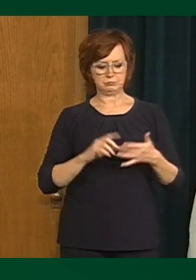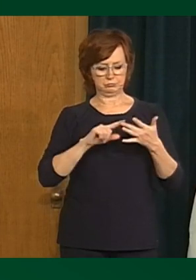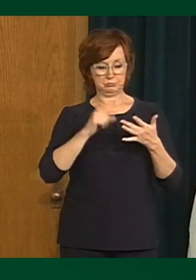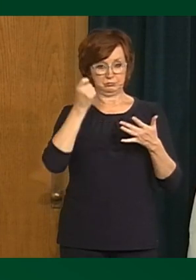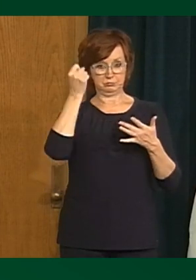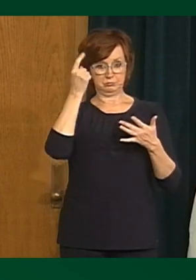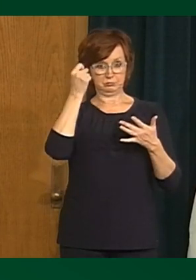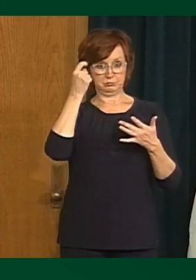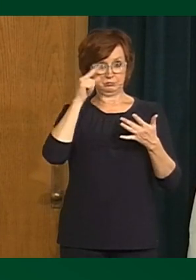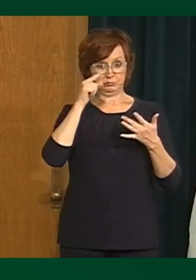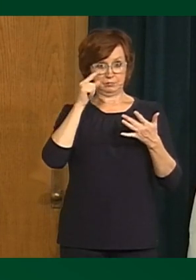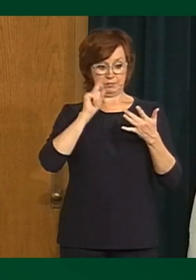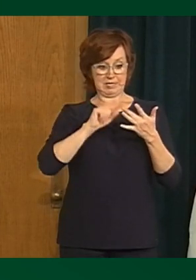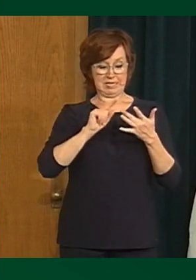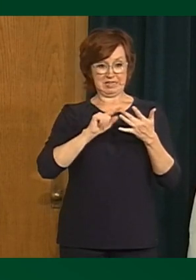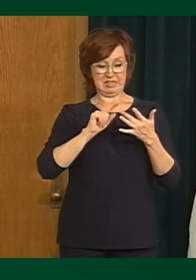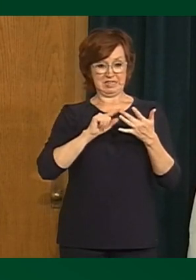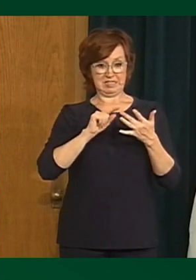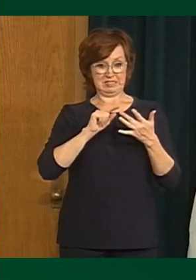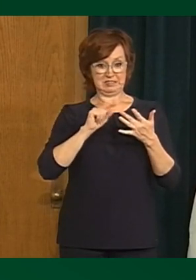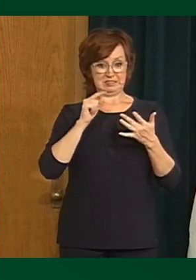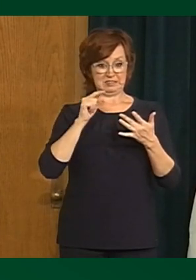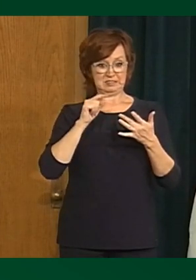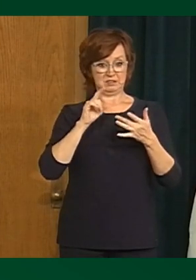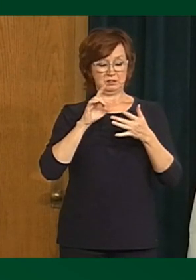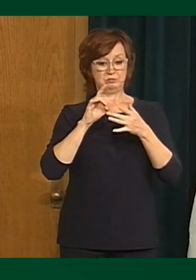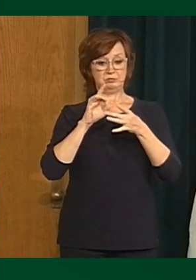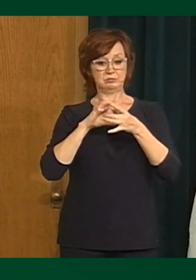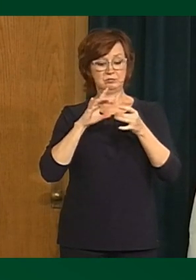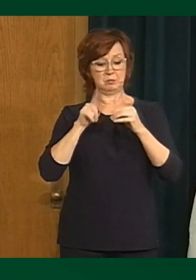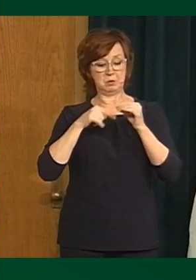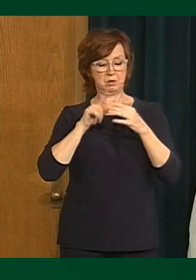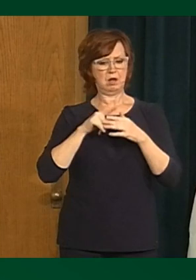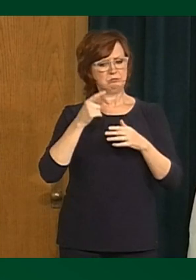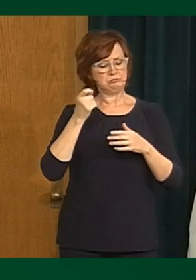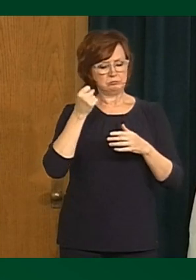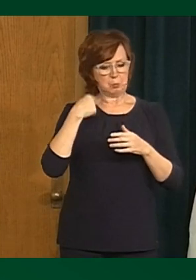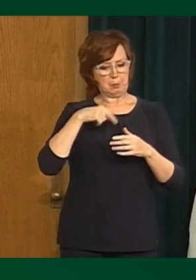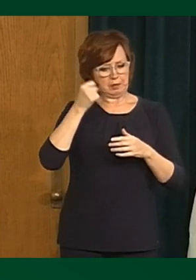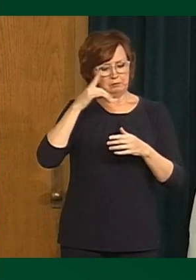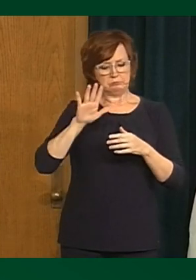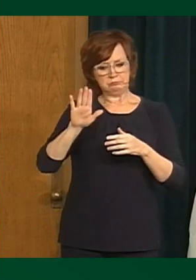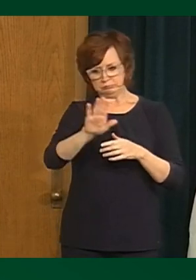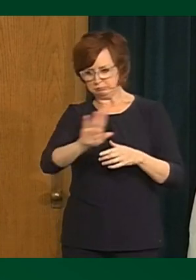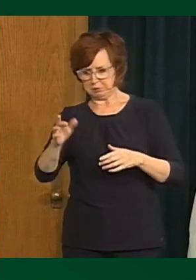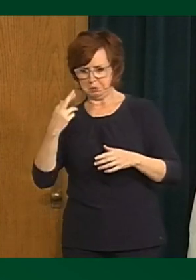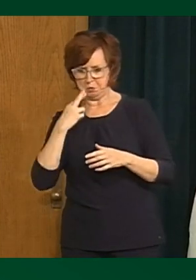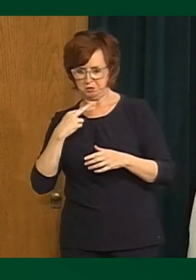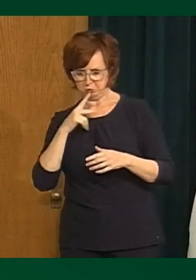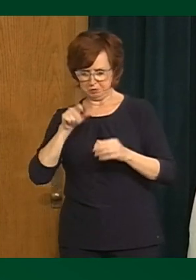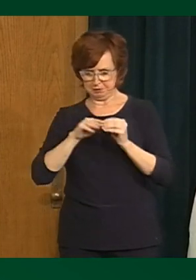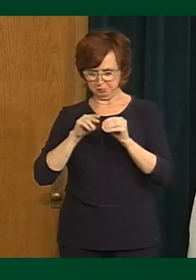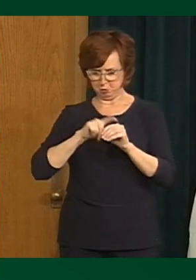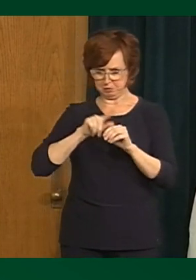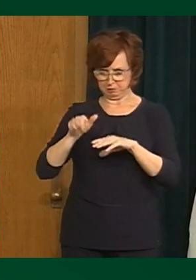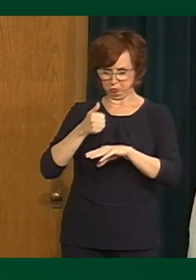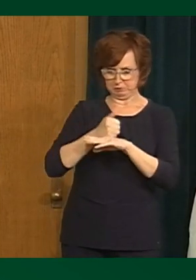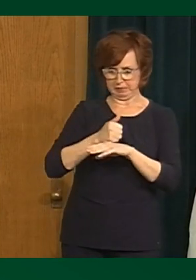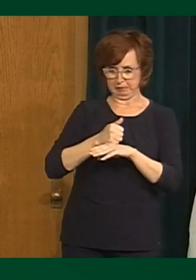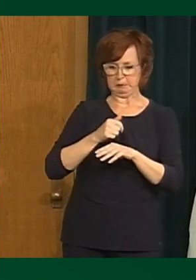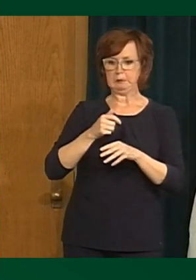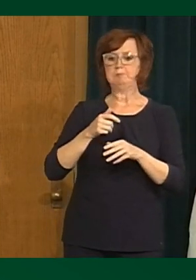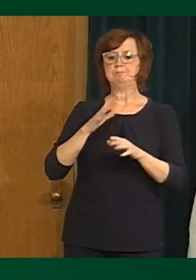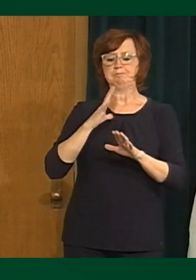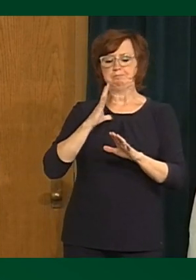just that they businesses do need some lead time and some ramp up time, if you will, that we will move forward with setting a